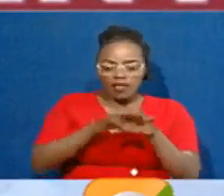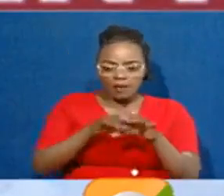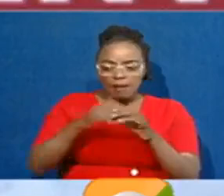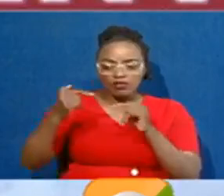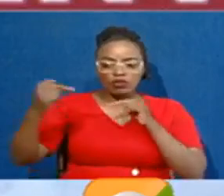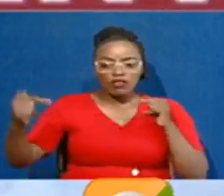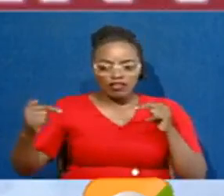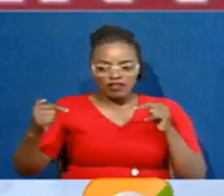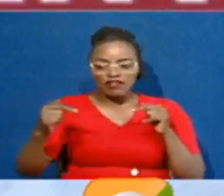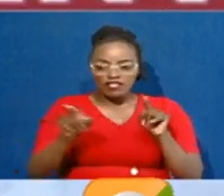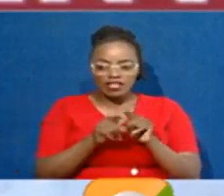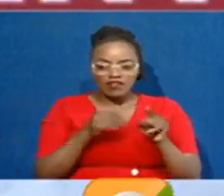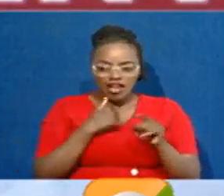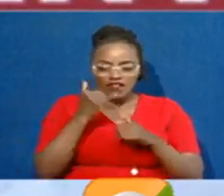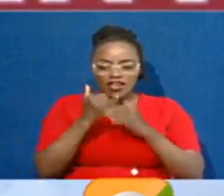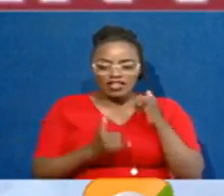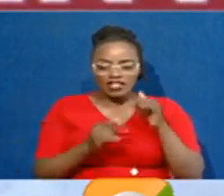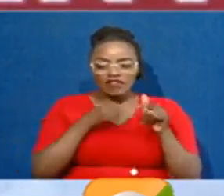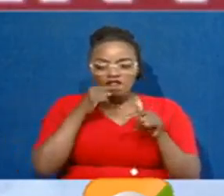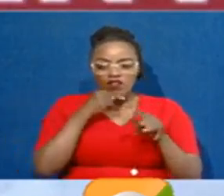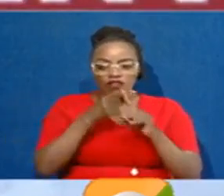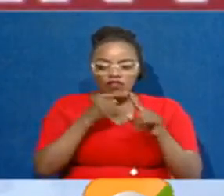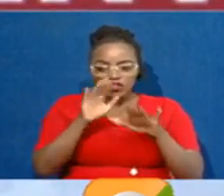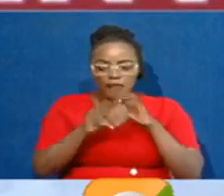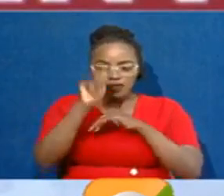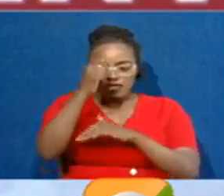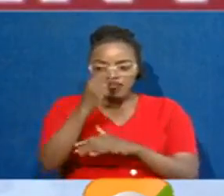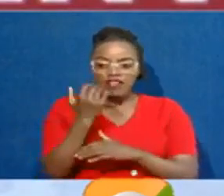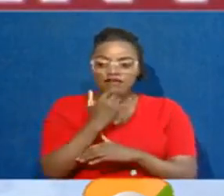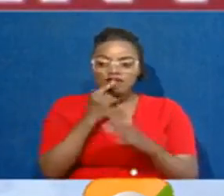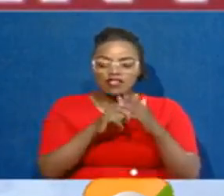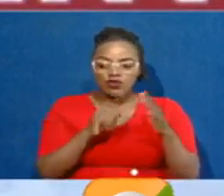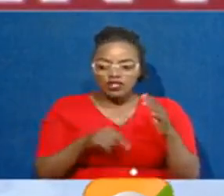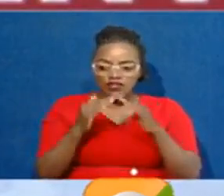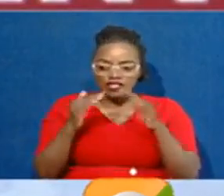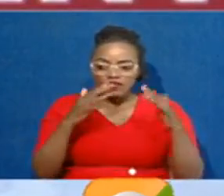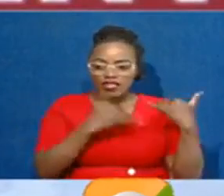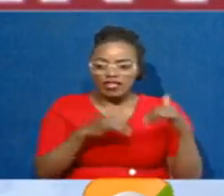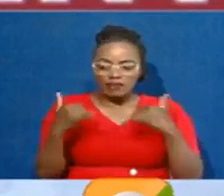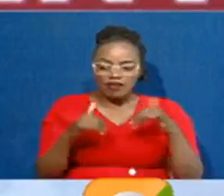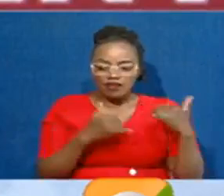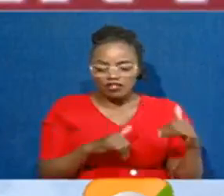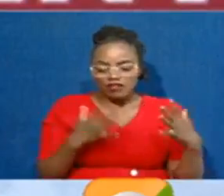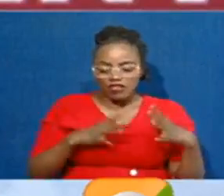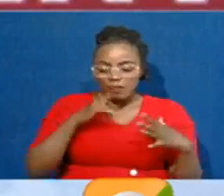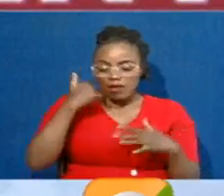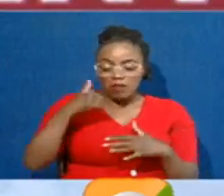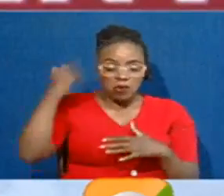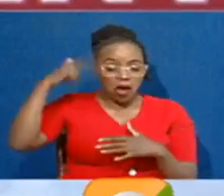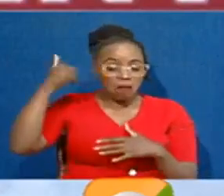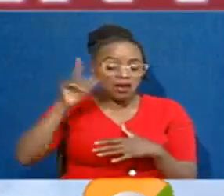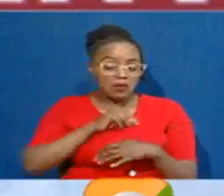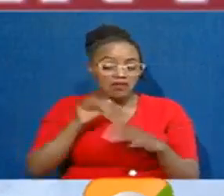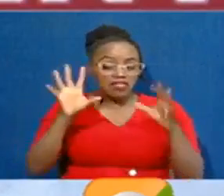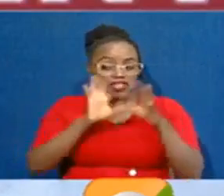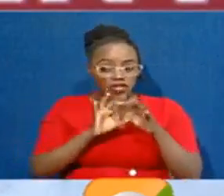opposition, seemingly angered by sentiments by the DP that the House was a theatre of the absurd, joined forces and